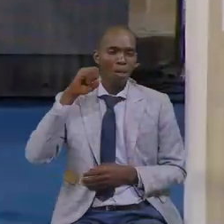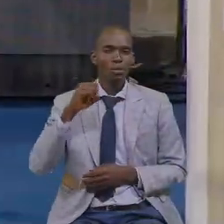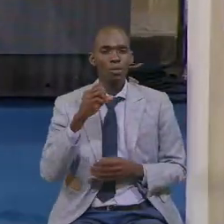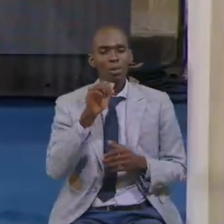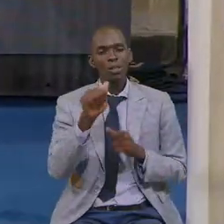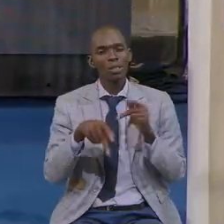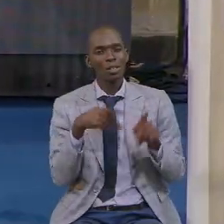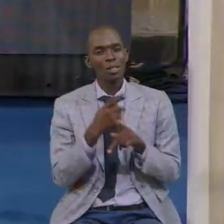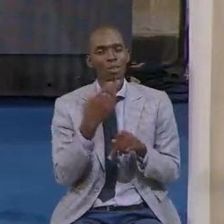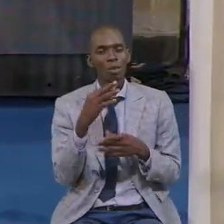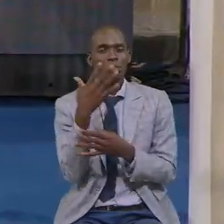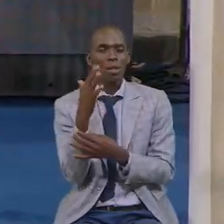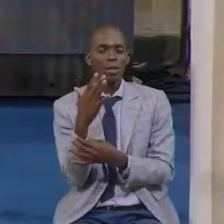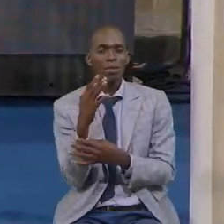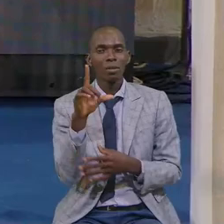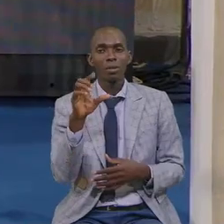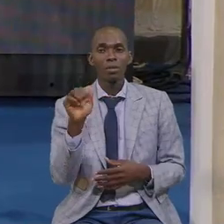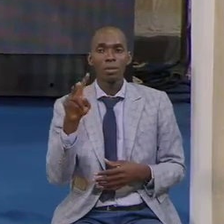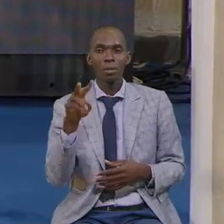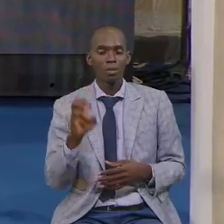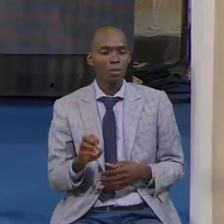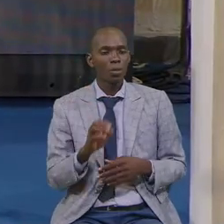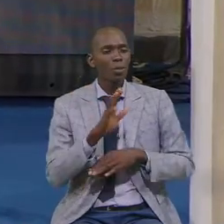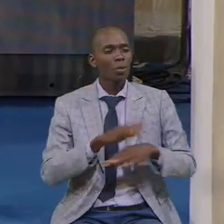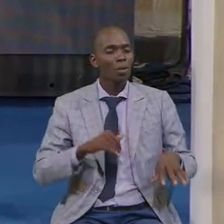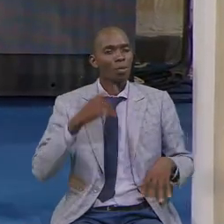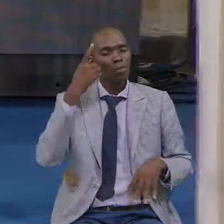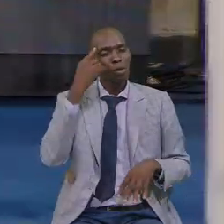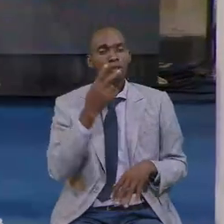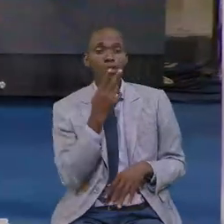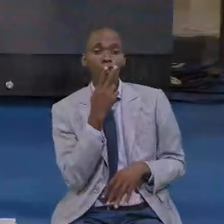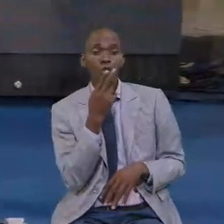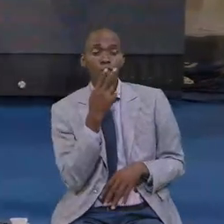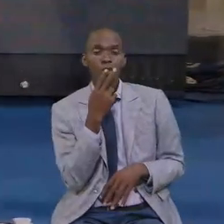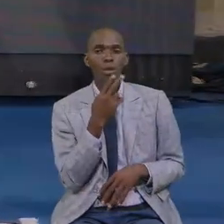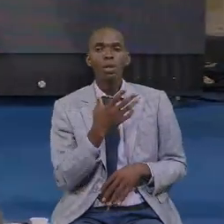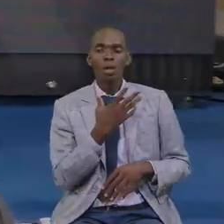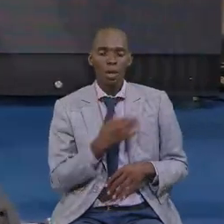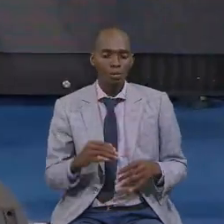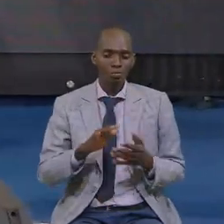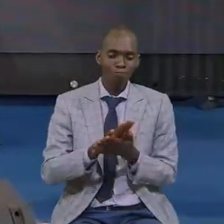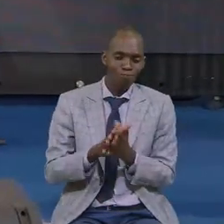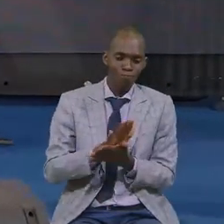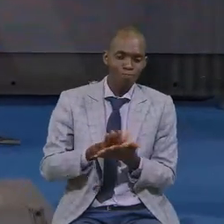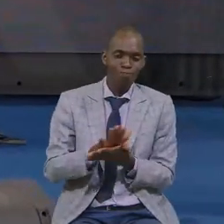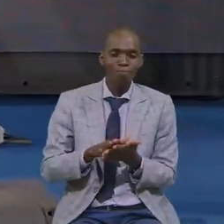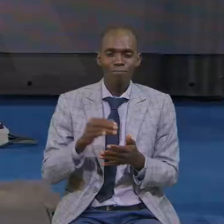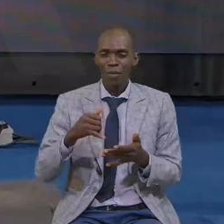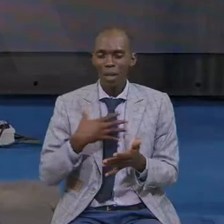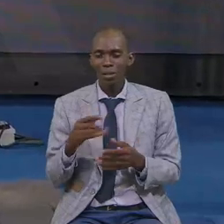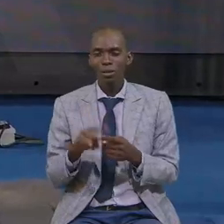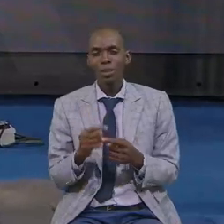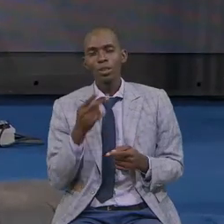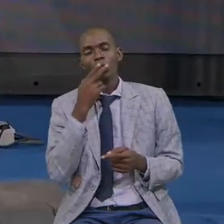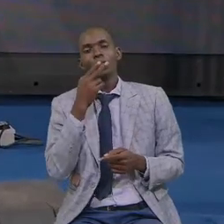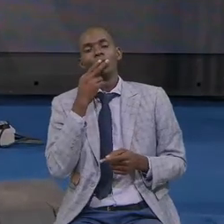leaf, they call it marijuana. And then you grind it, you wrap it up, you put it in your mouth,